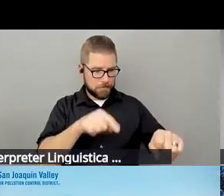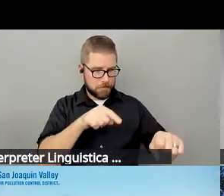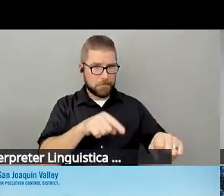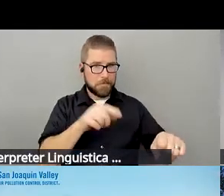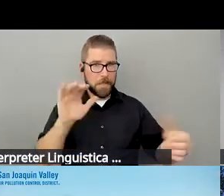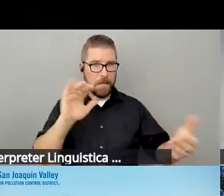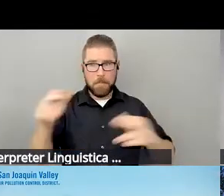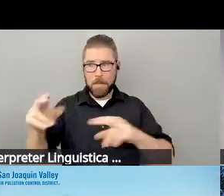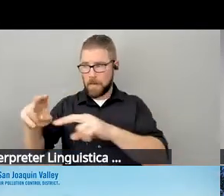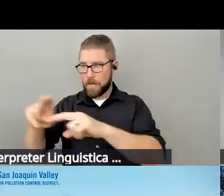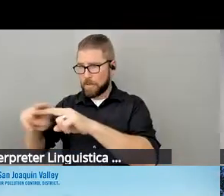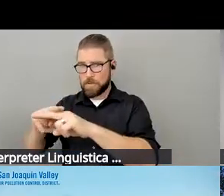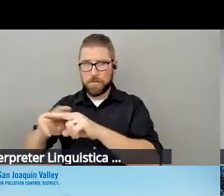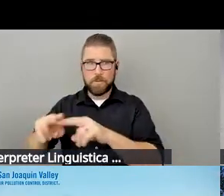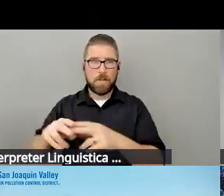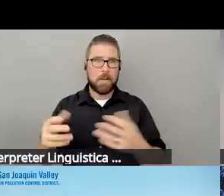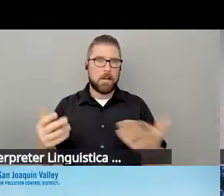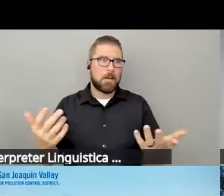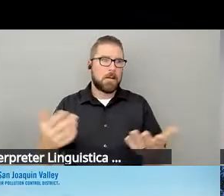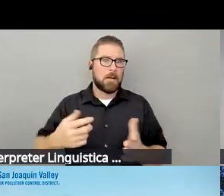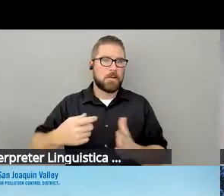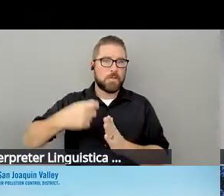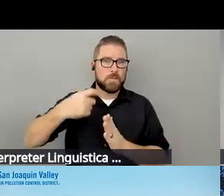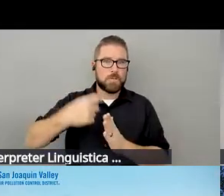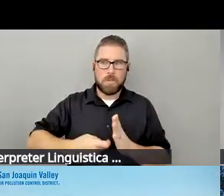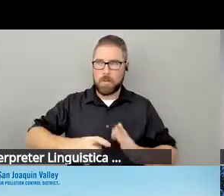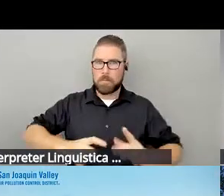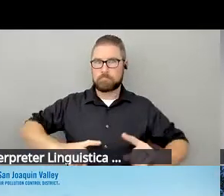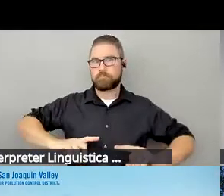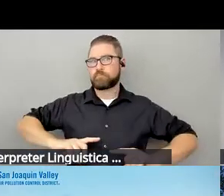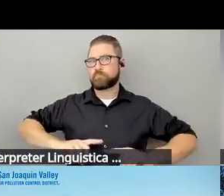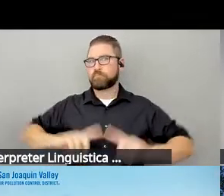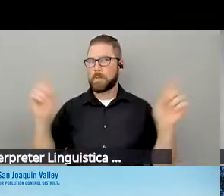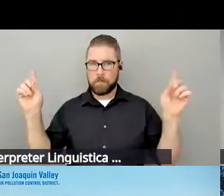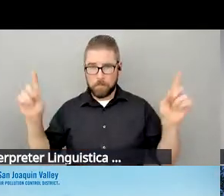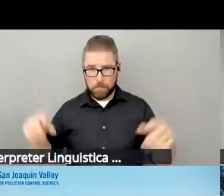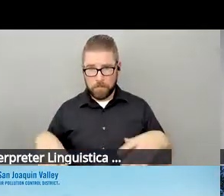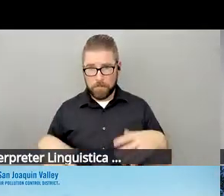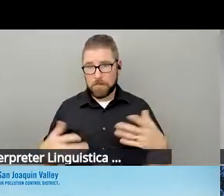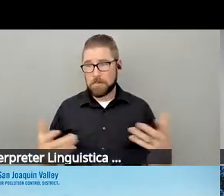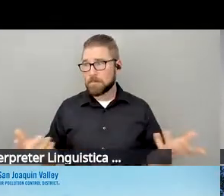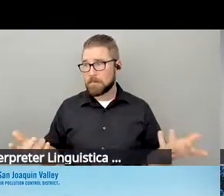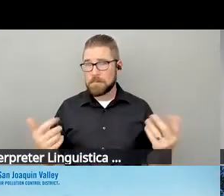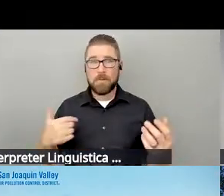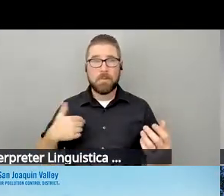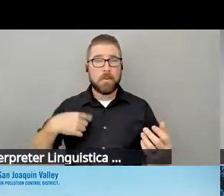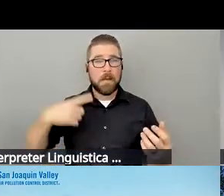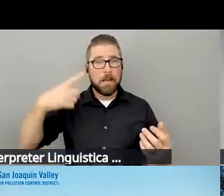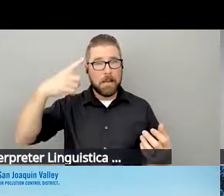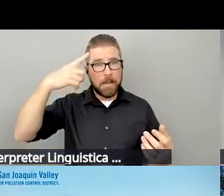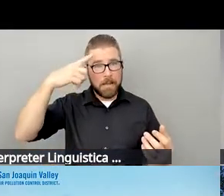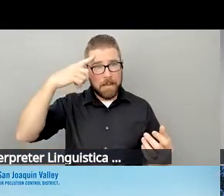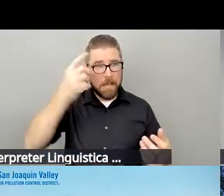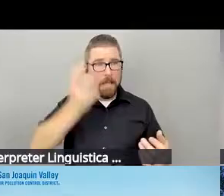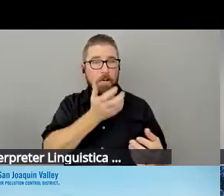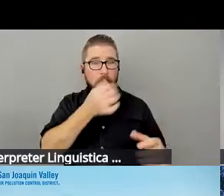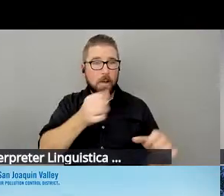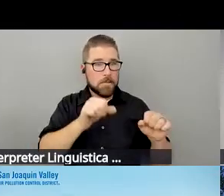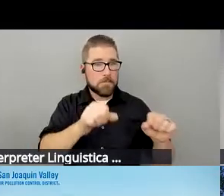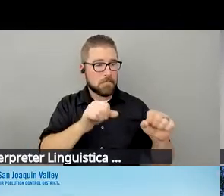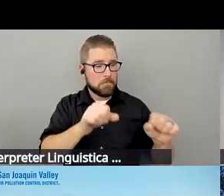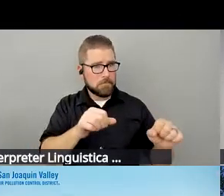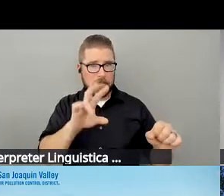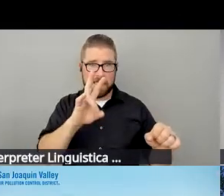an impact on, say, at least 700 people's lives, maybe the emissions are smaller. We are able to